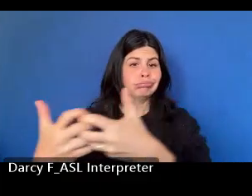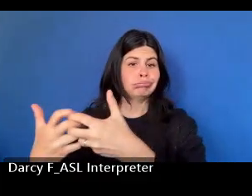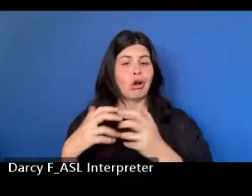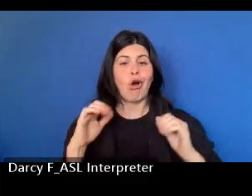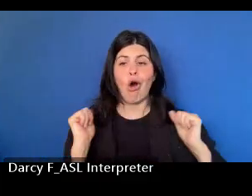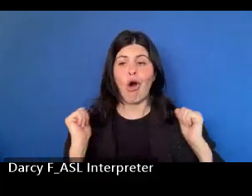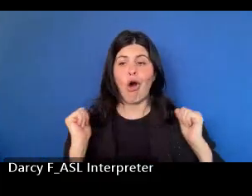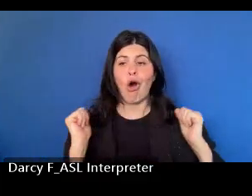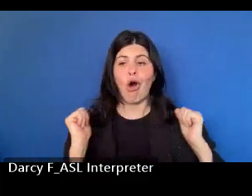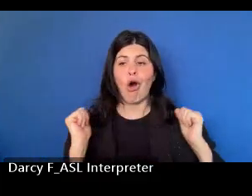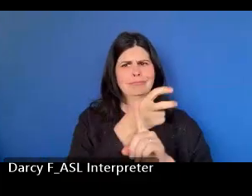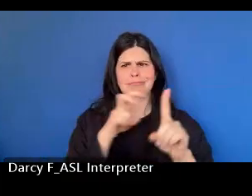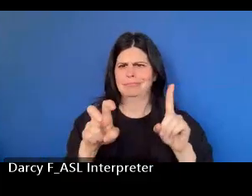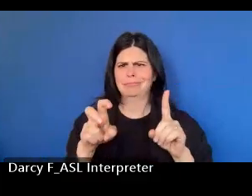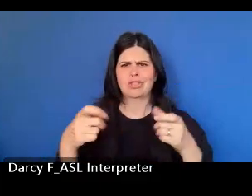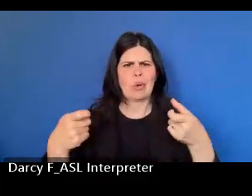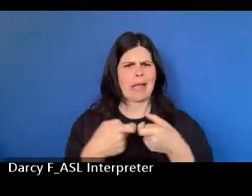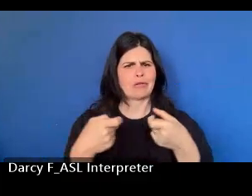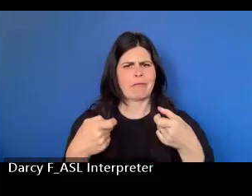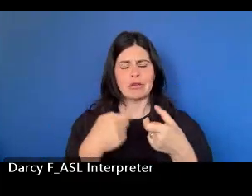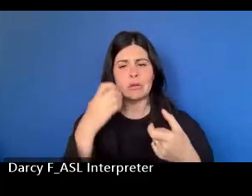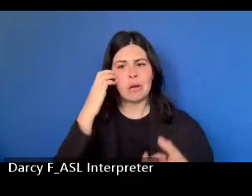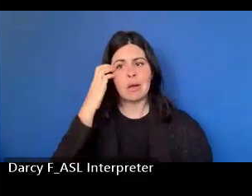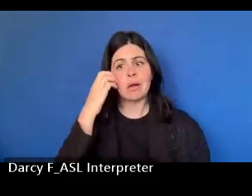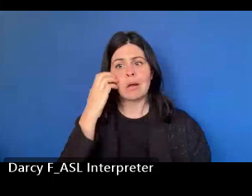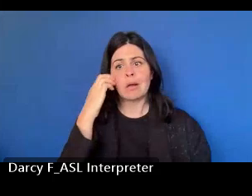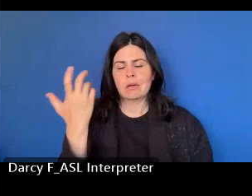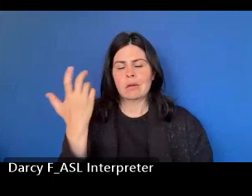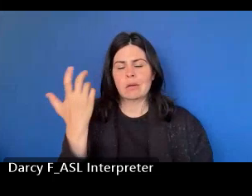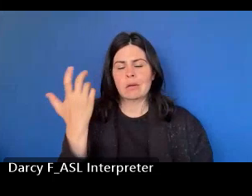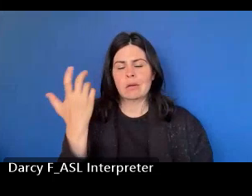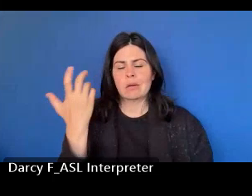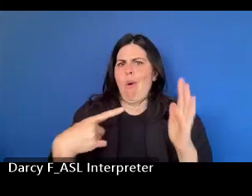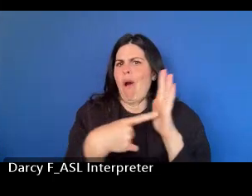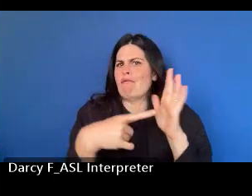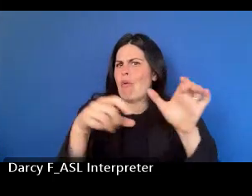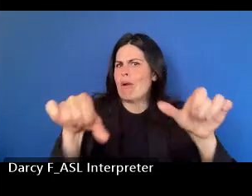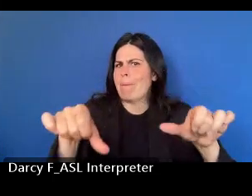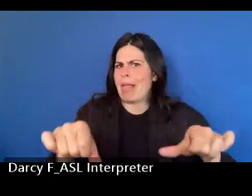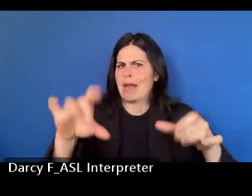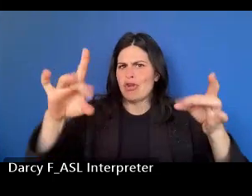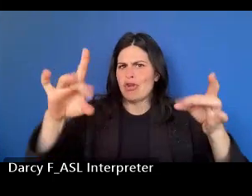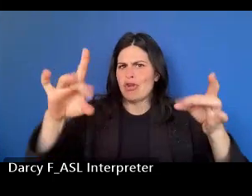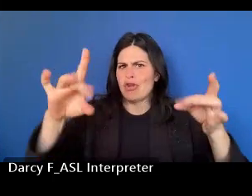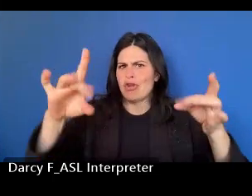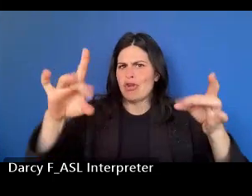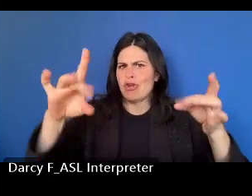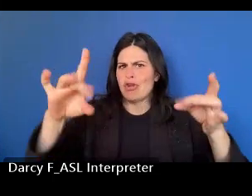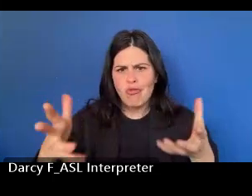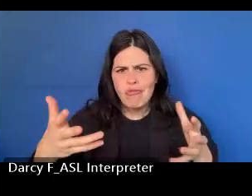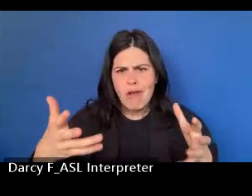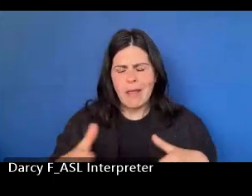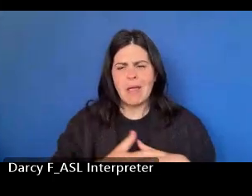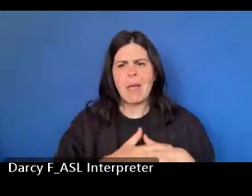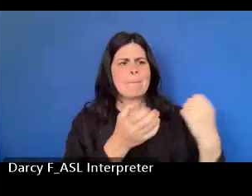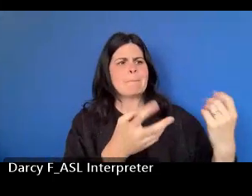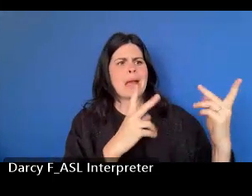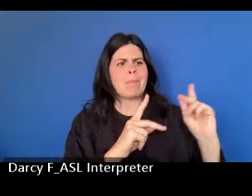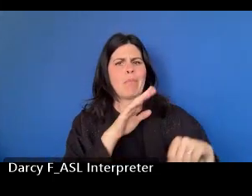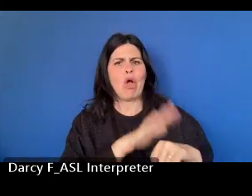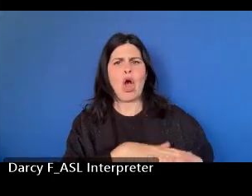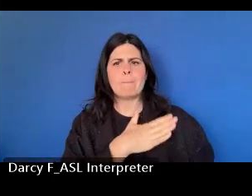transferred to electrification. We're in an affordability crisis already. A lot of people on my street, they don't meet